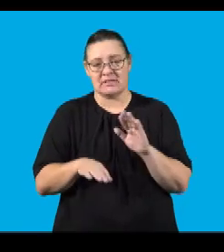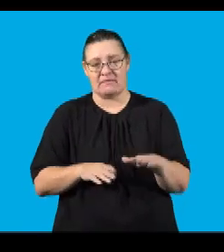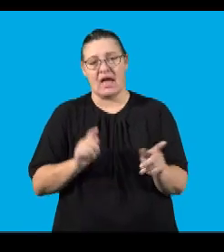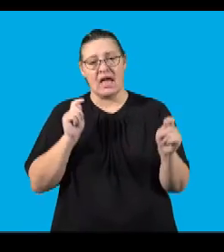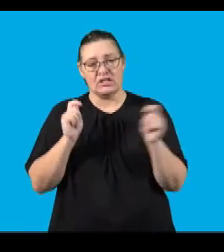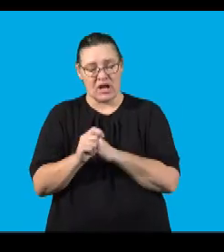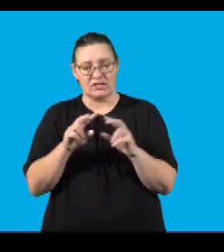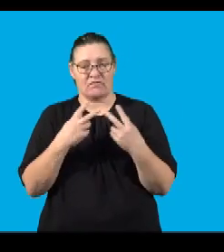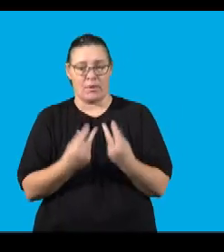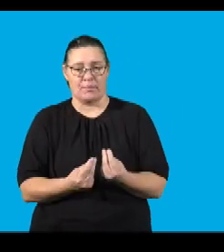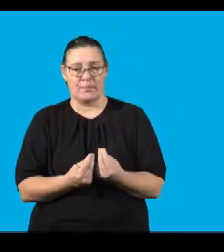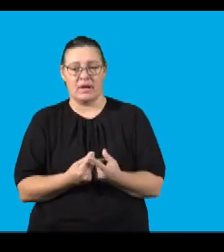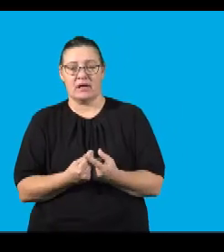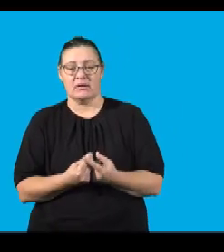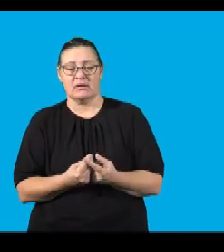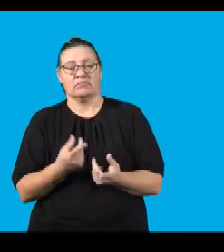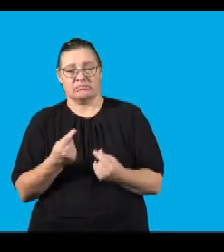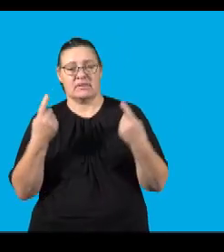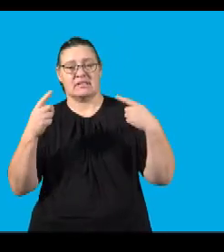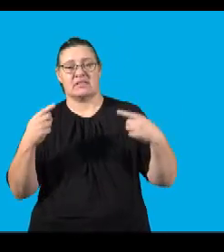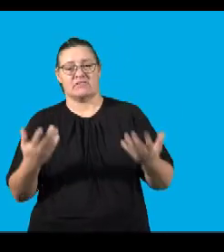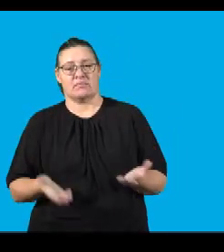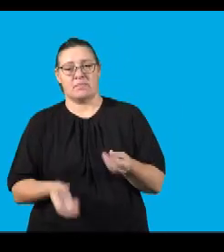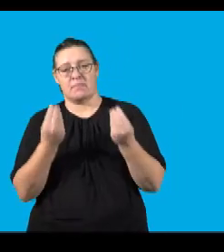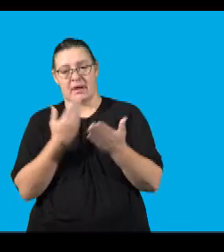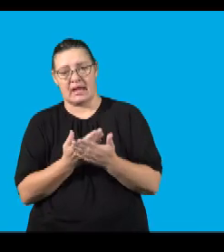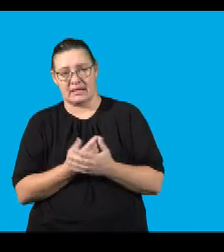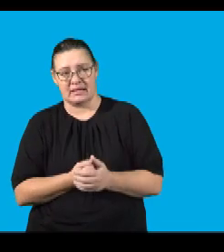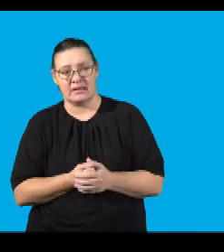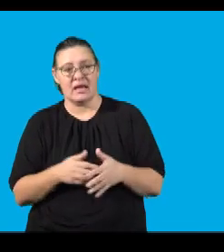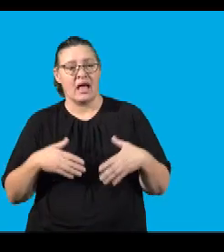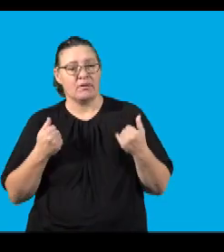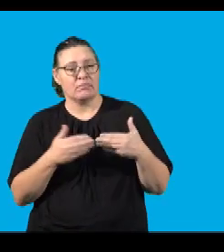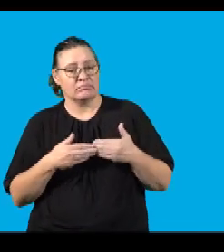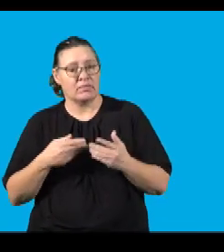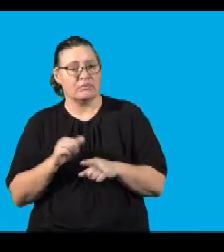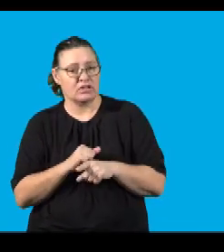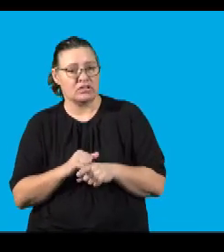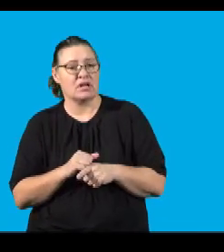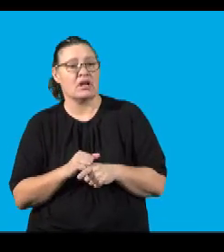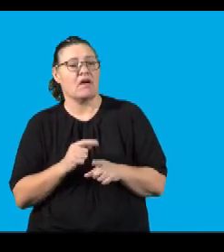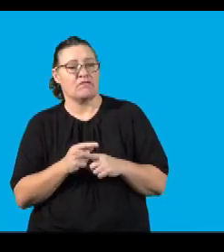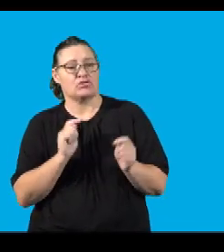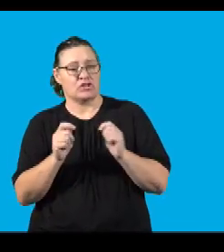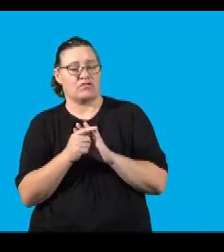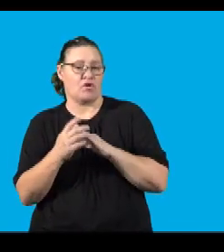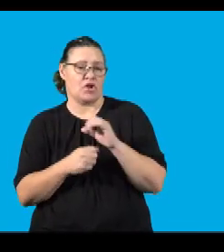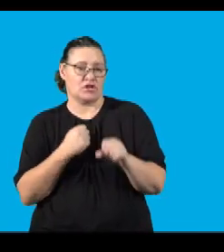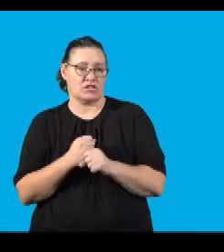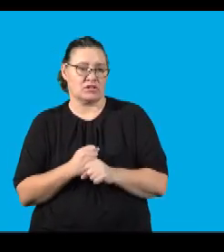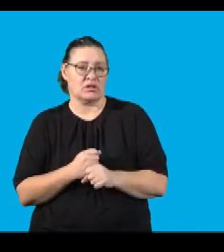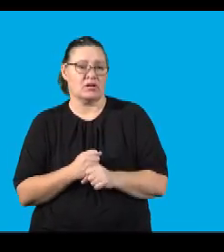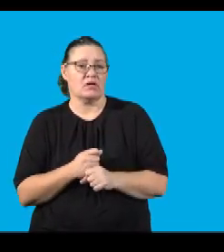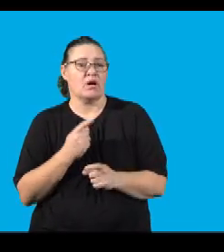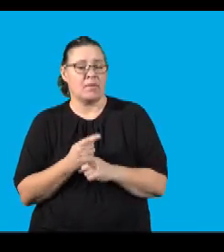verb, and you will be successful. Healthcare practitioners have promoted these kinds of changes for years. These kinds